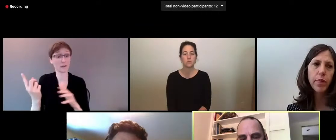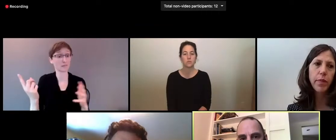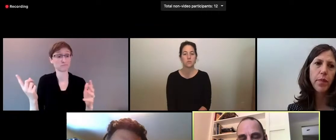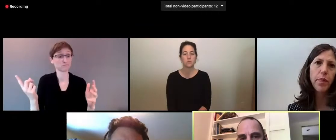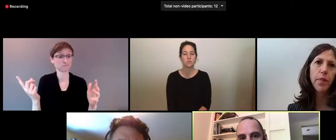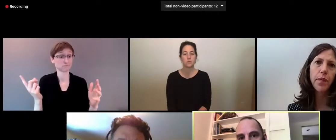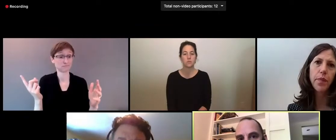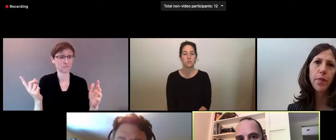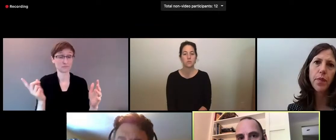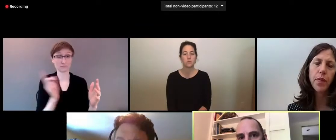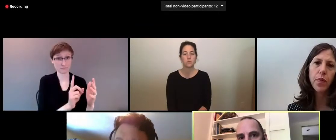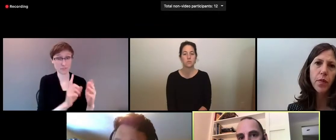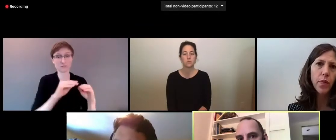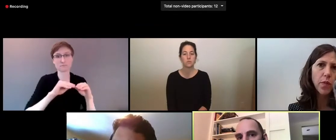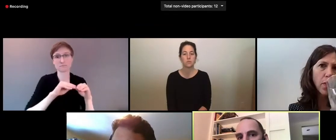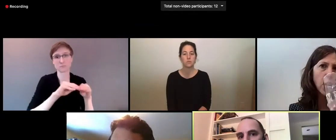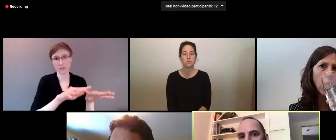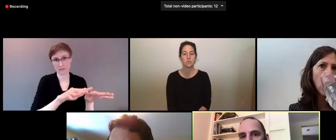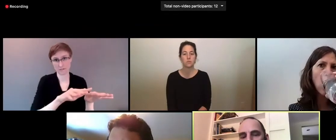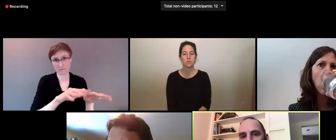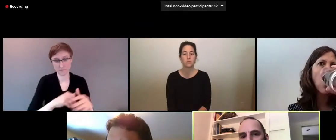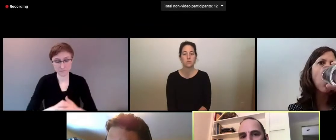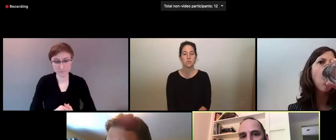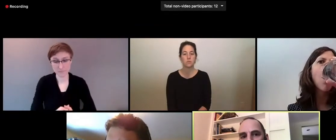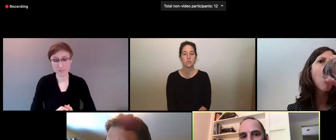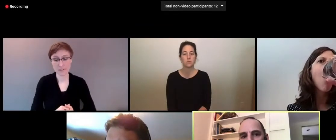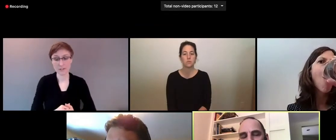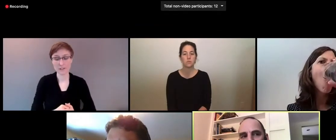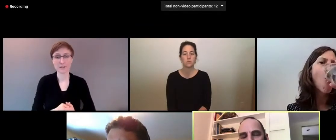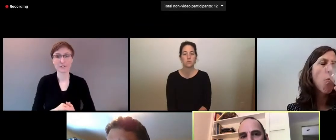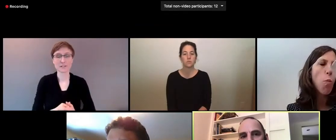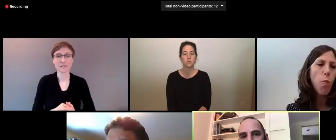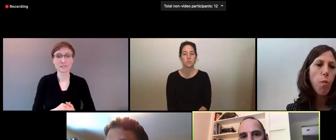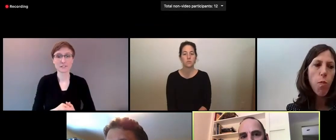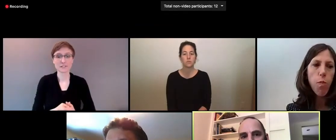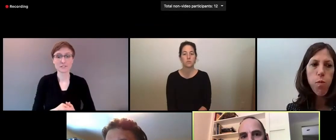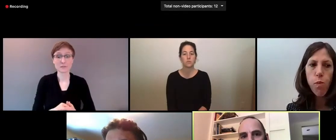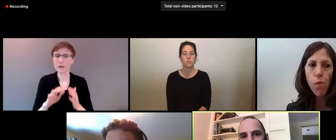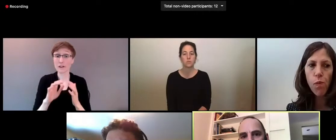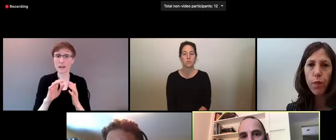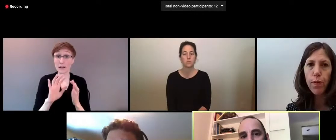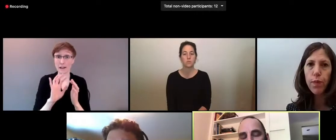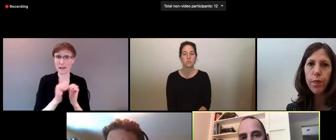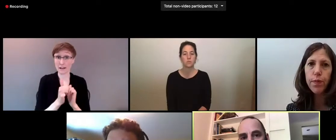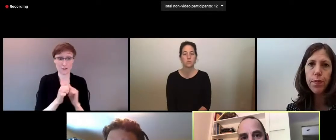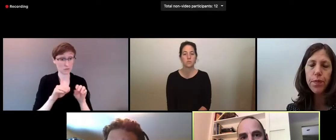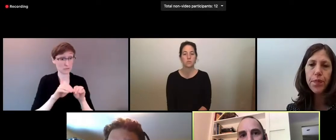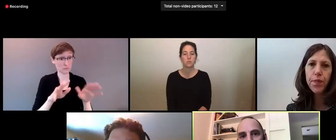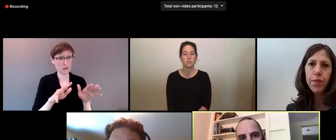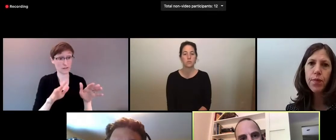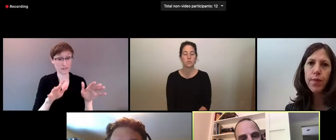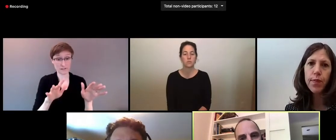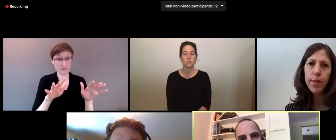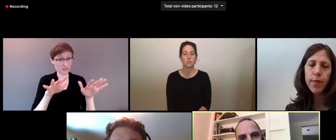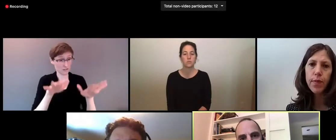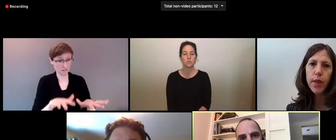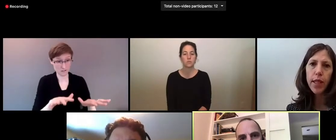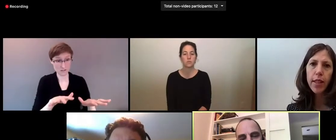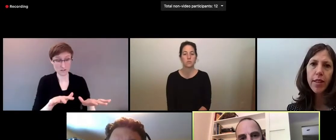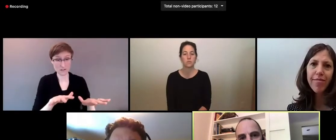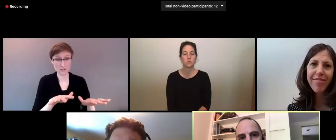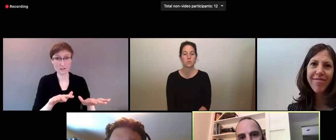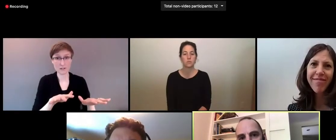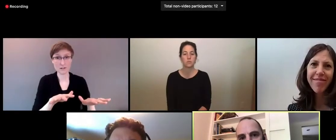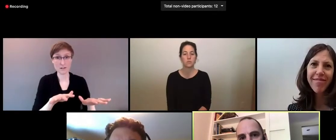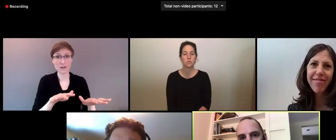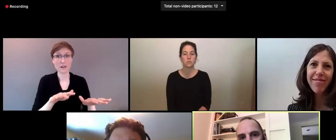quickly. Because of those, the other part about reducing the spread in long-term care facilities, it helped reduce the spread in the community as